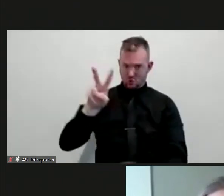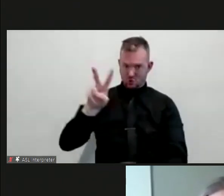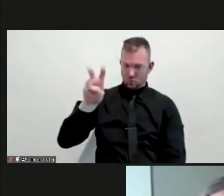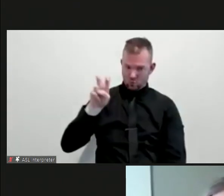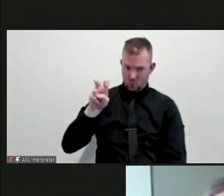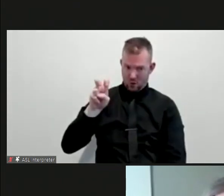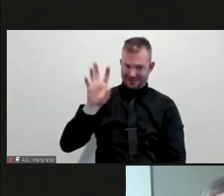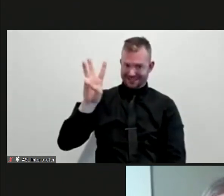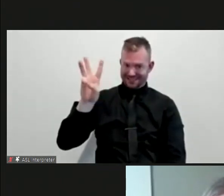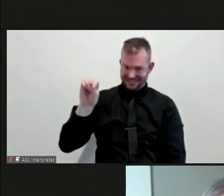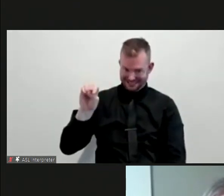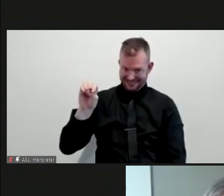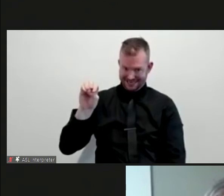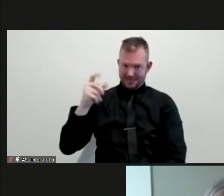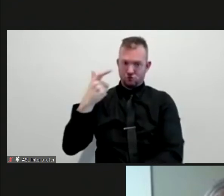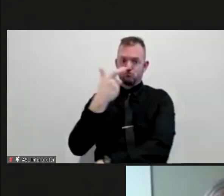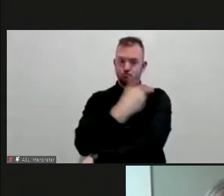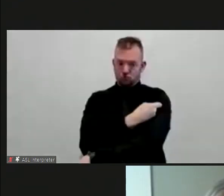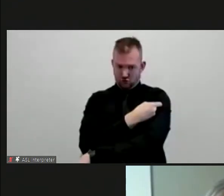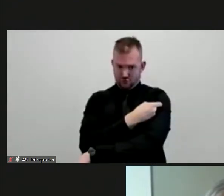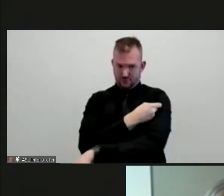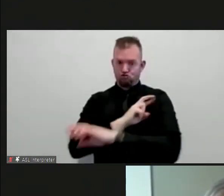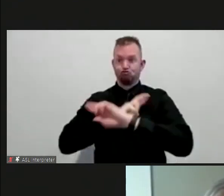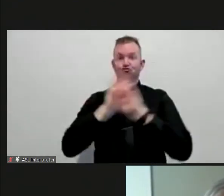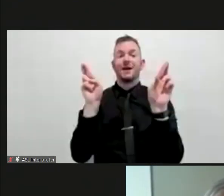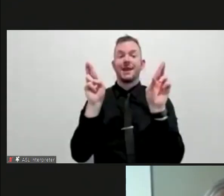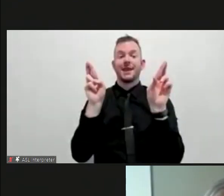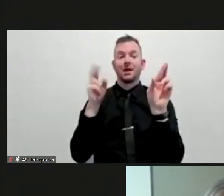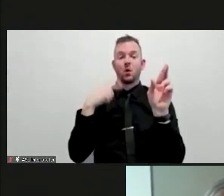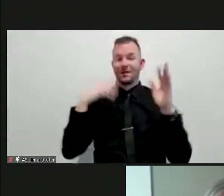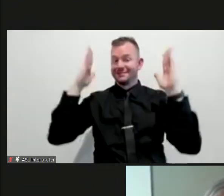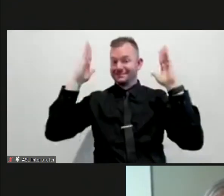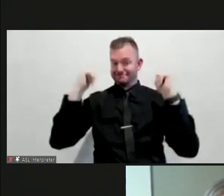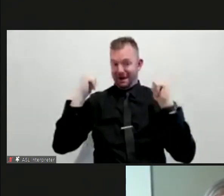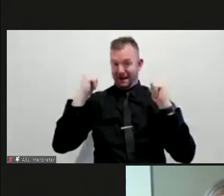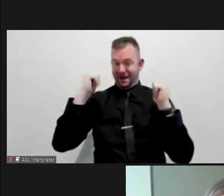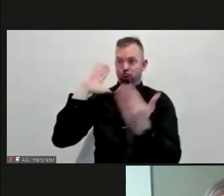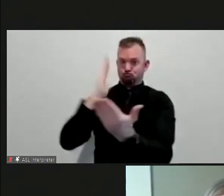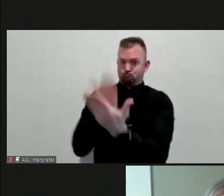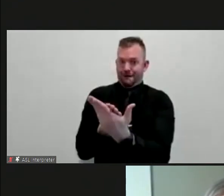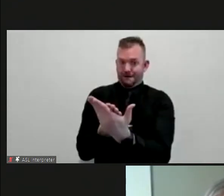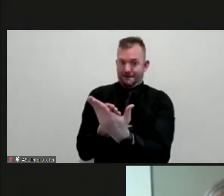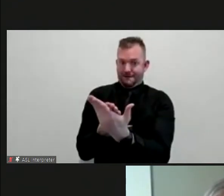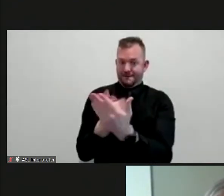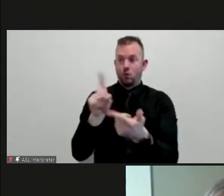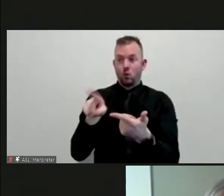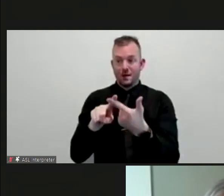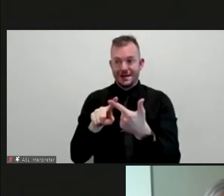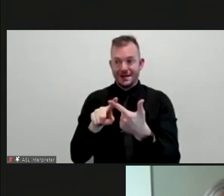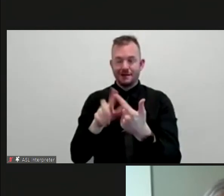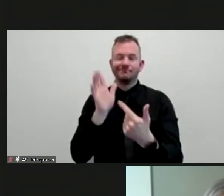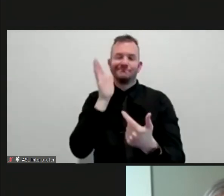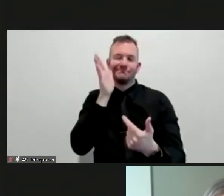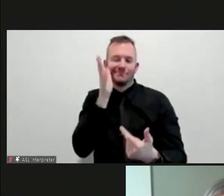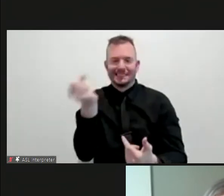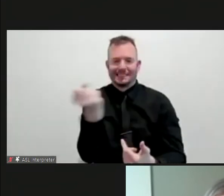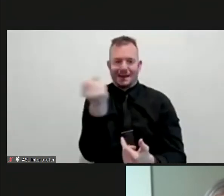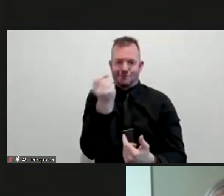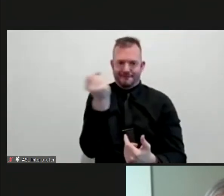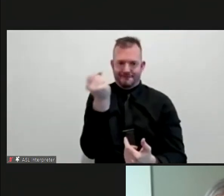doses that we expect on Saturday, no later than Monday, is what we're getting right now. But